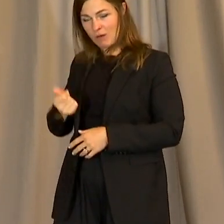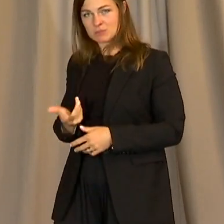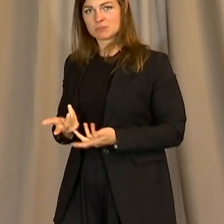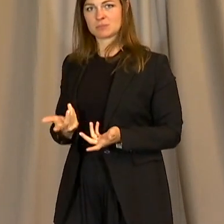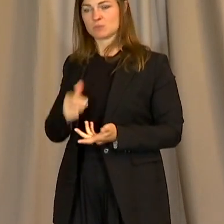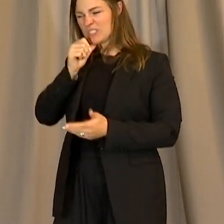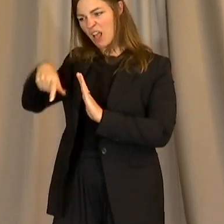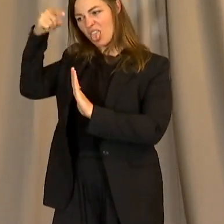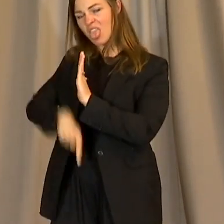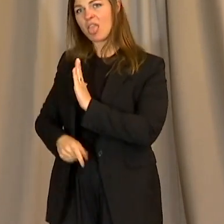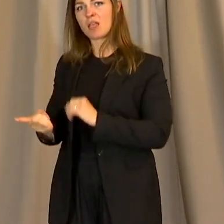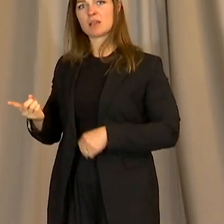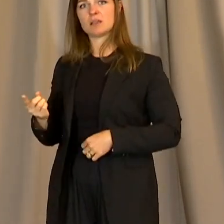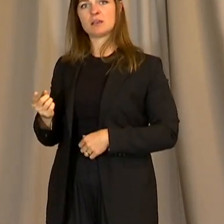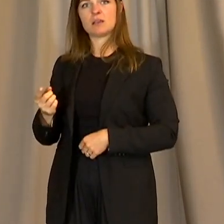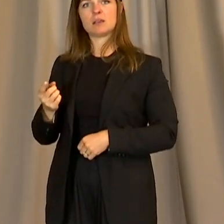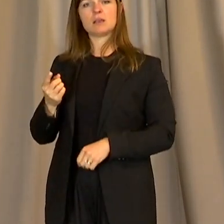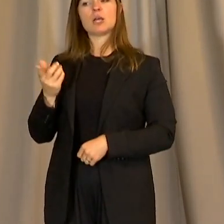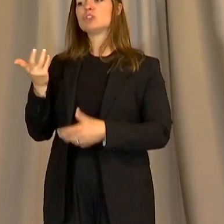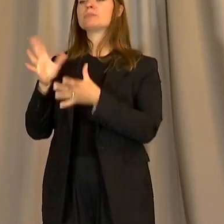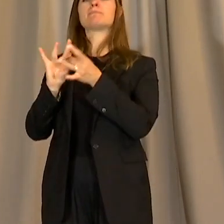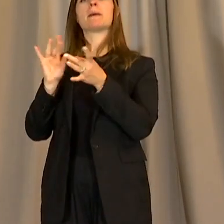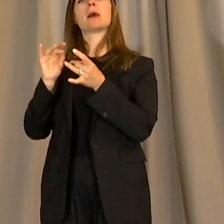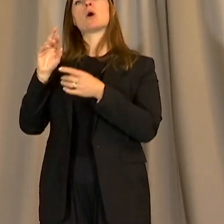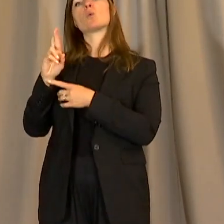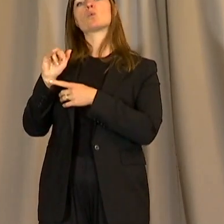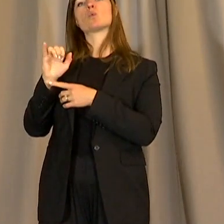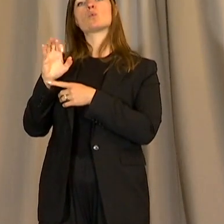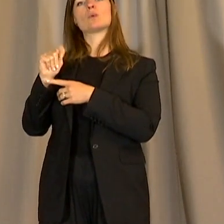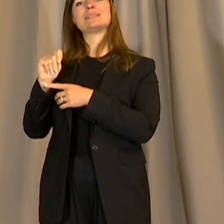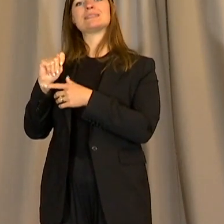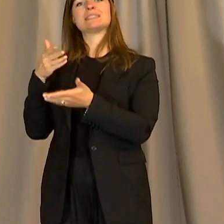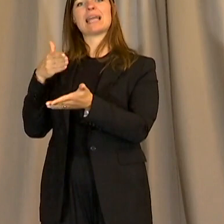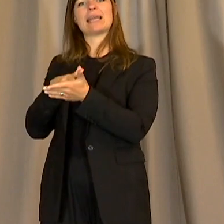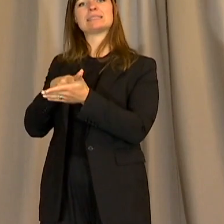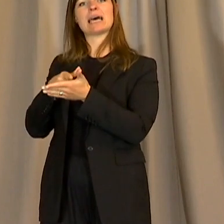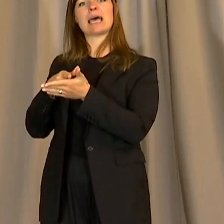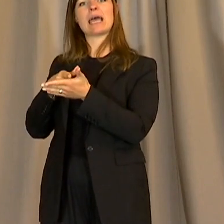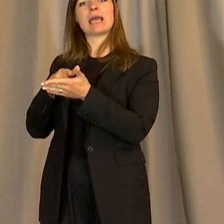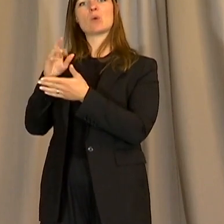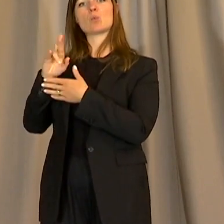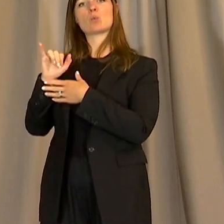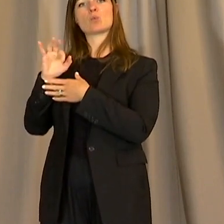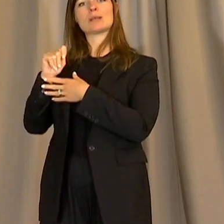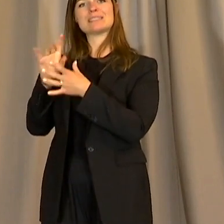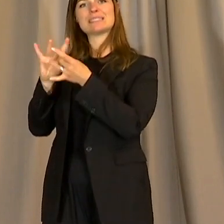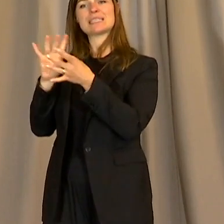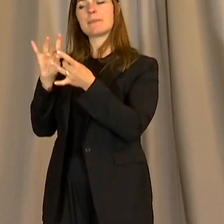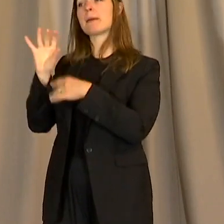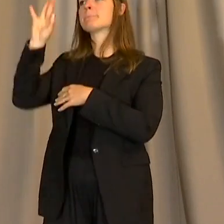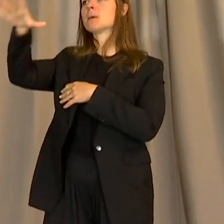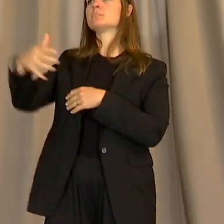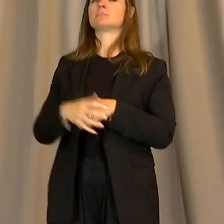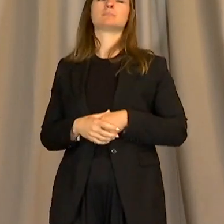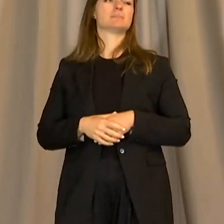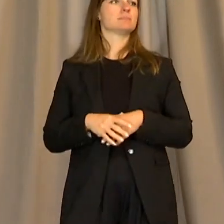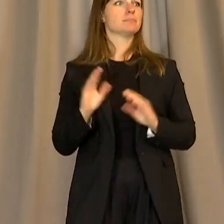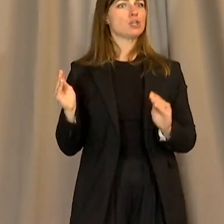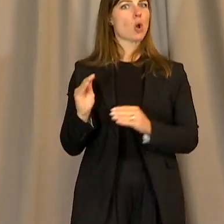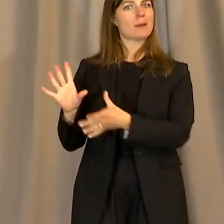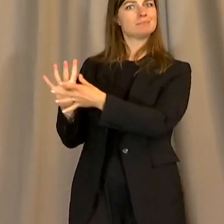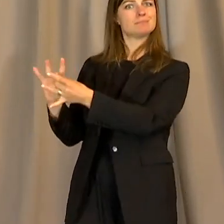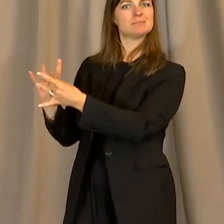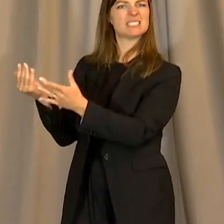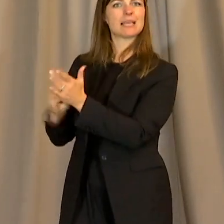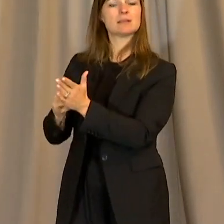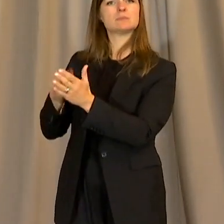that anti-racist statement and no one ever goes back to it. I'm more interested, yes, we need to do the